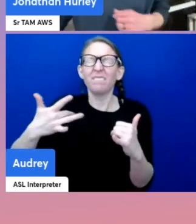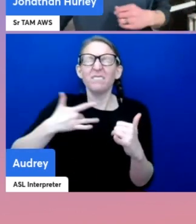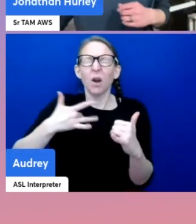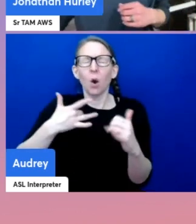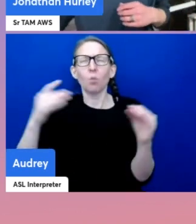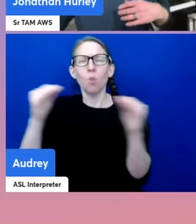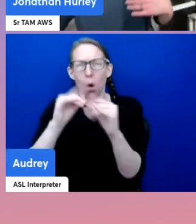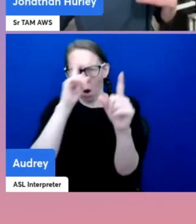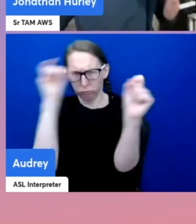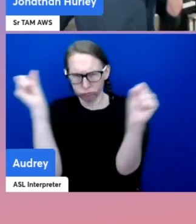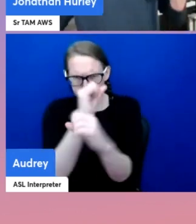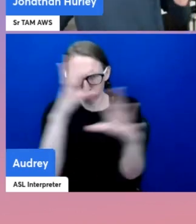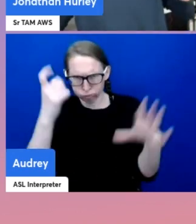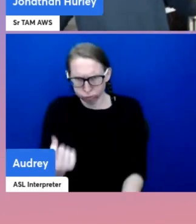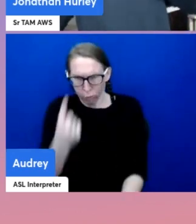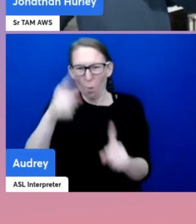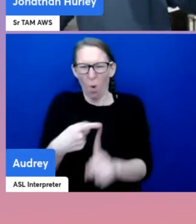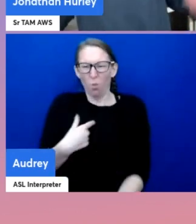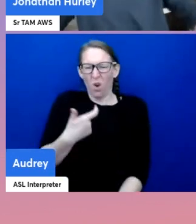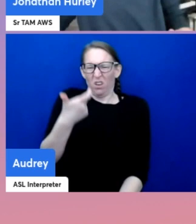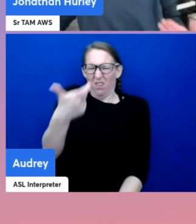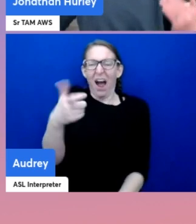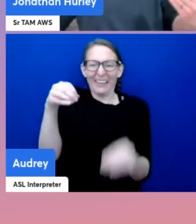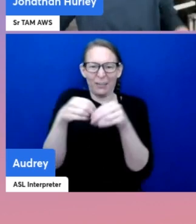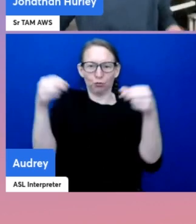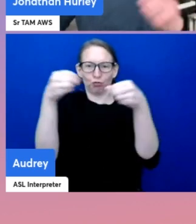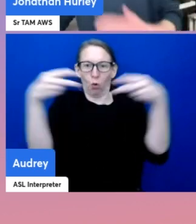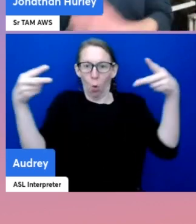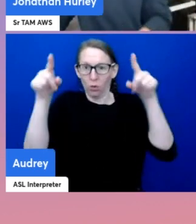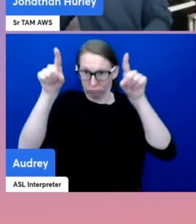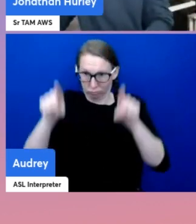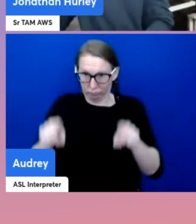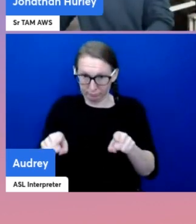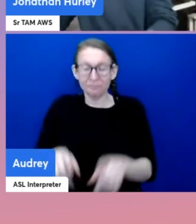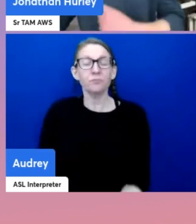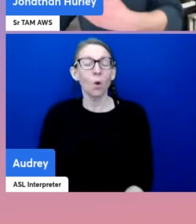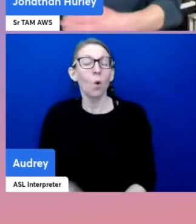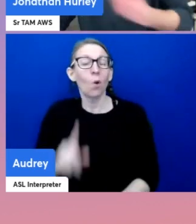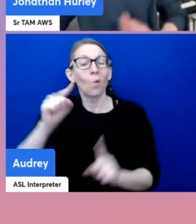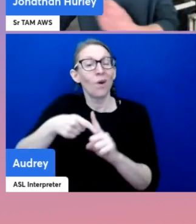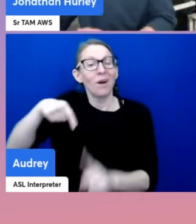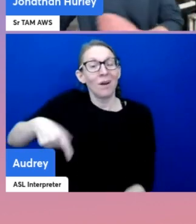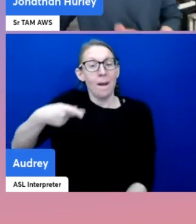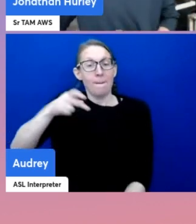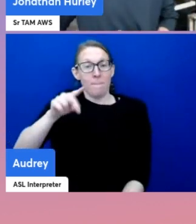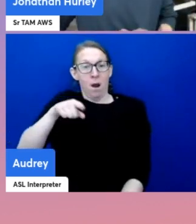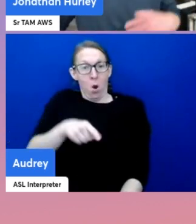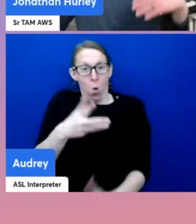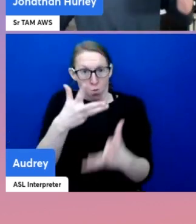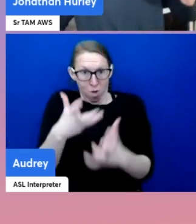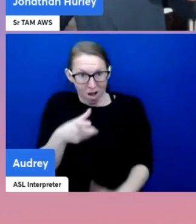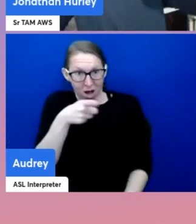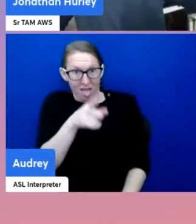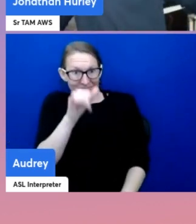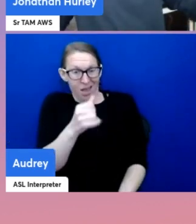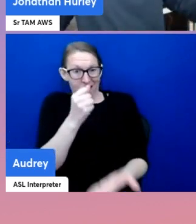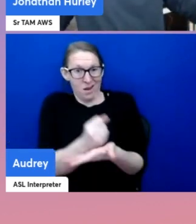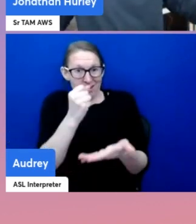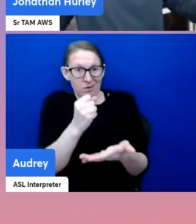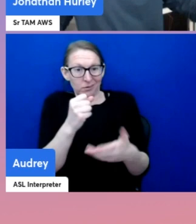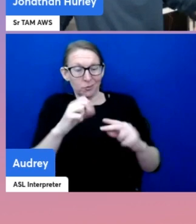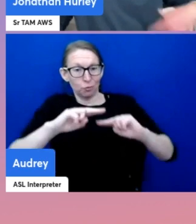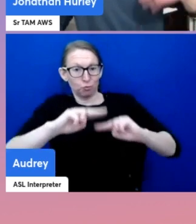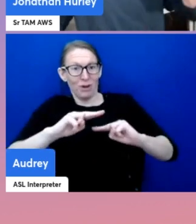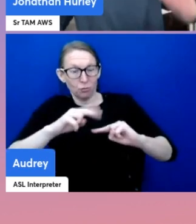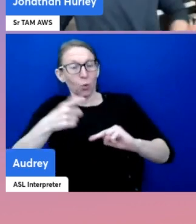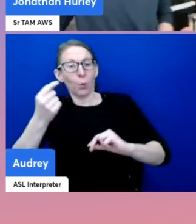when we see this in code. When a pod wants that role, or wants the credentials for that role, it reaches out to